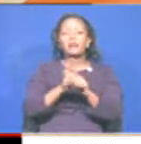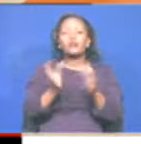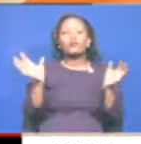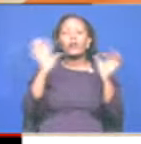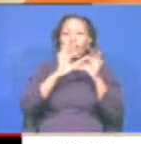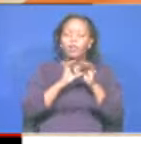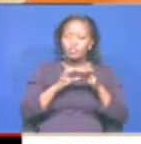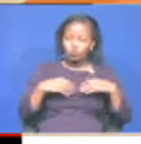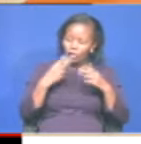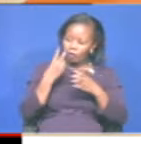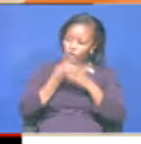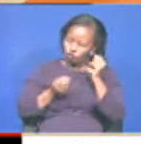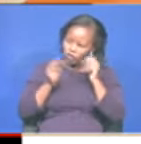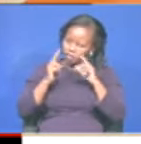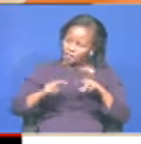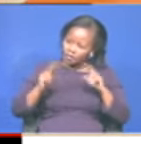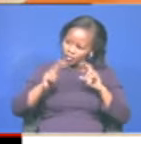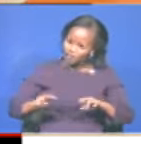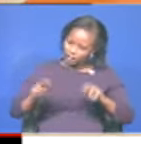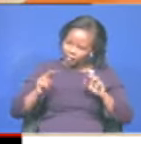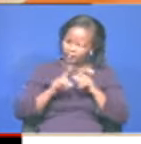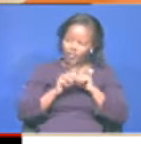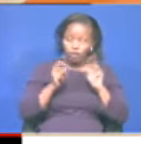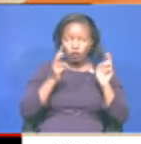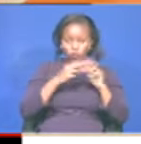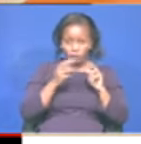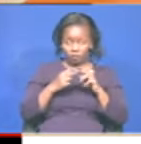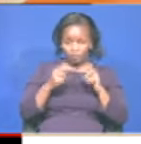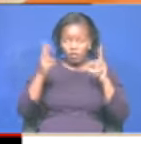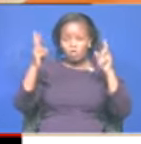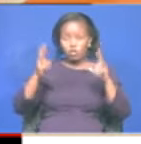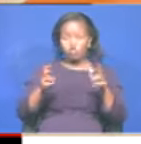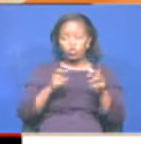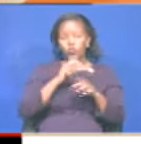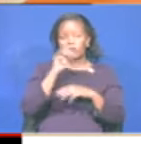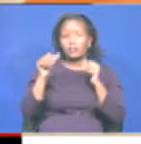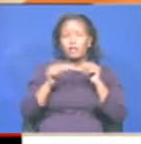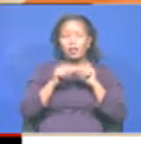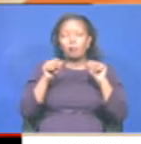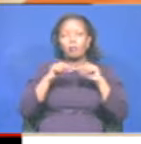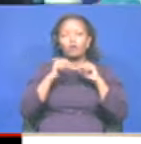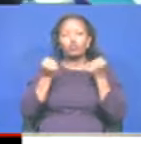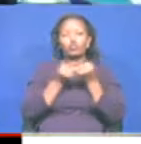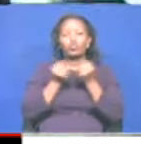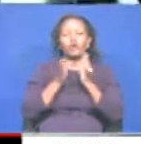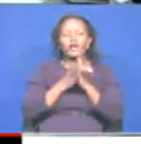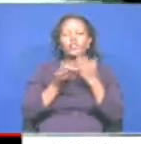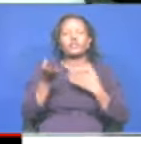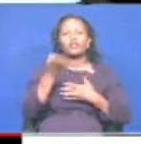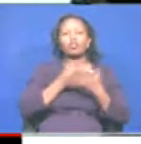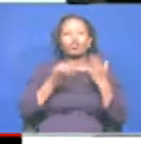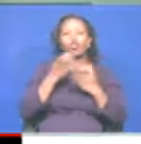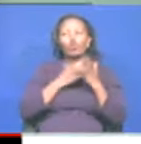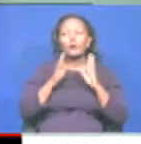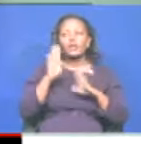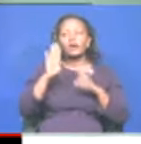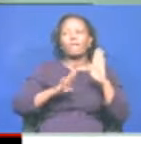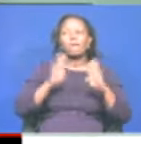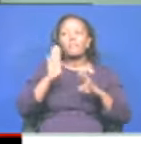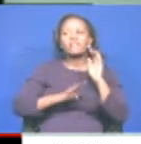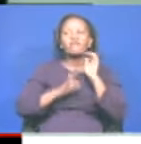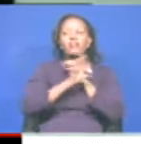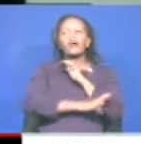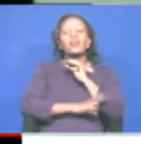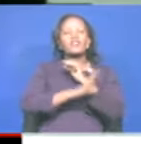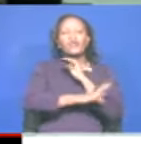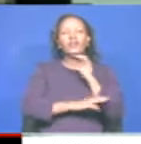and consultancy on issues shaping social and political behavior in the country. The National Council